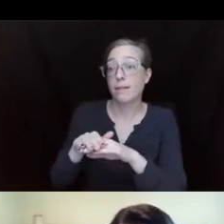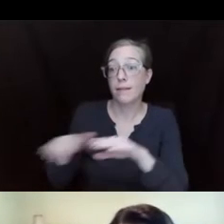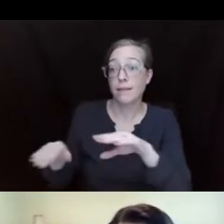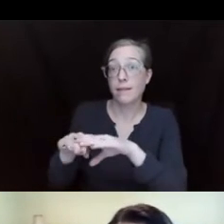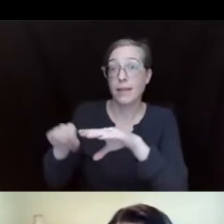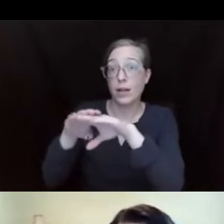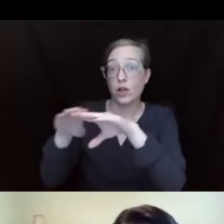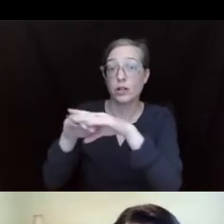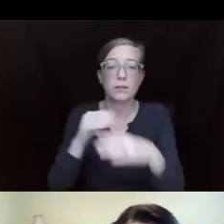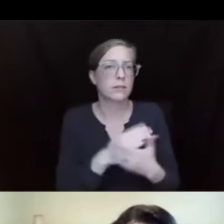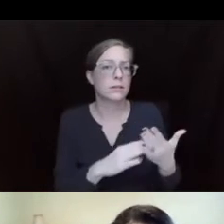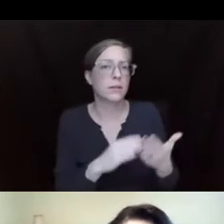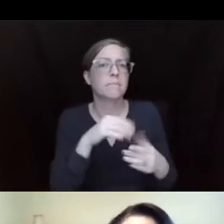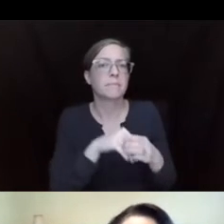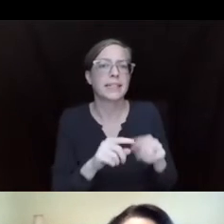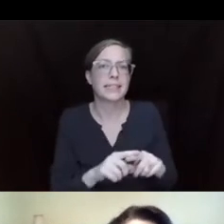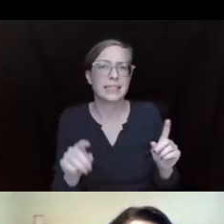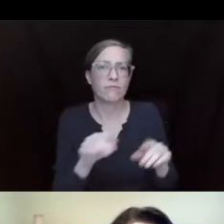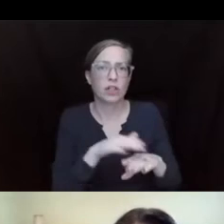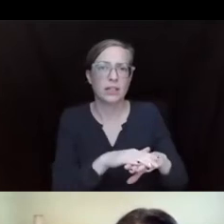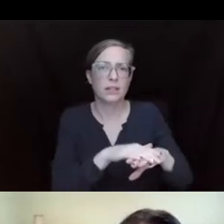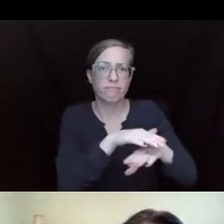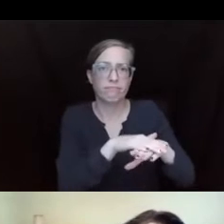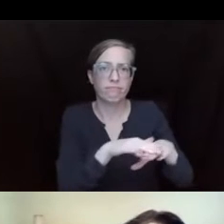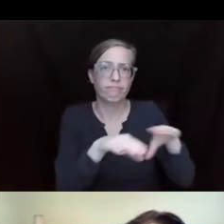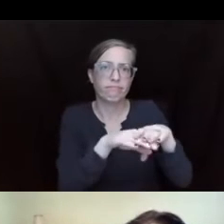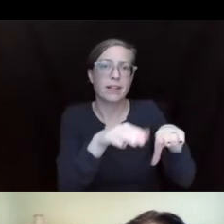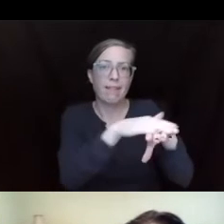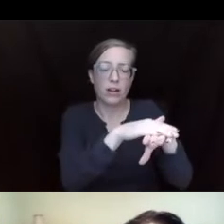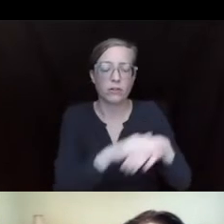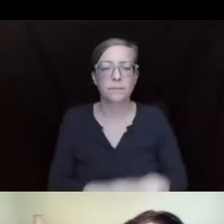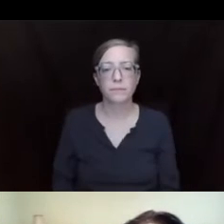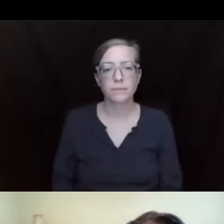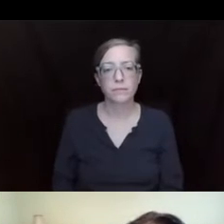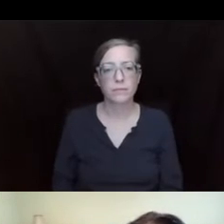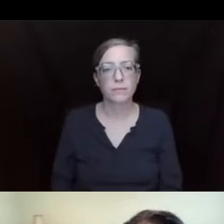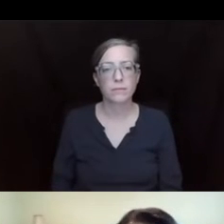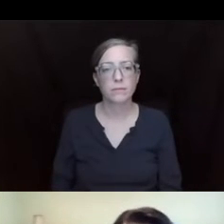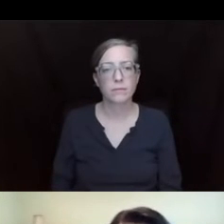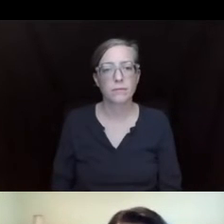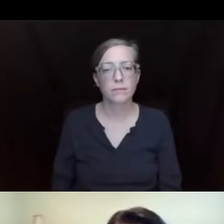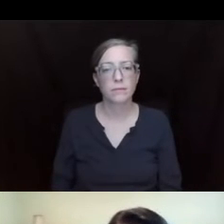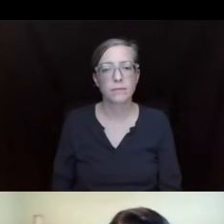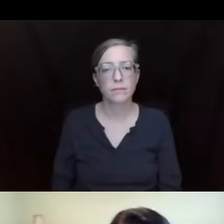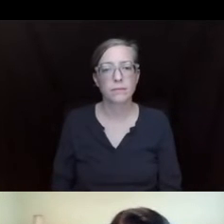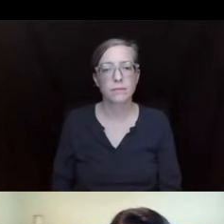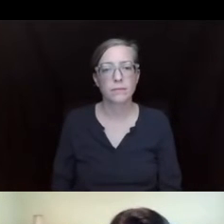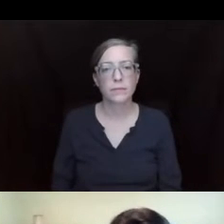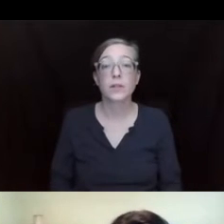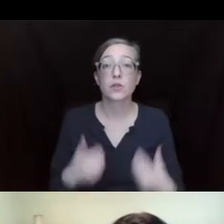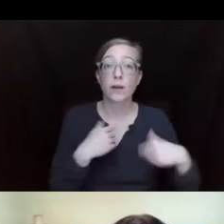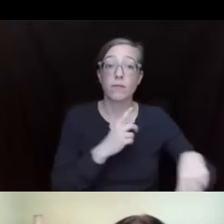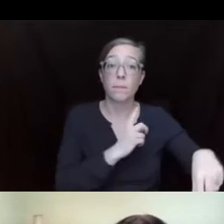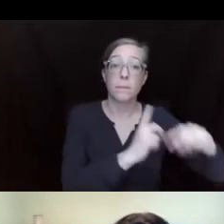is this relevant? Let me tell you. Imagine a microchannel. Here I put my positive electrode and here the negative